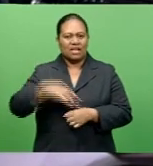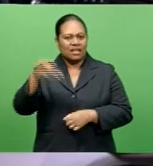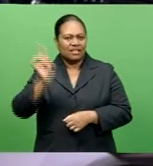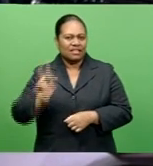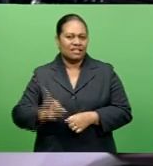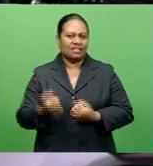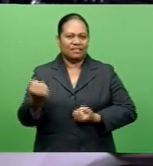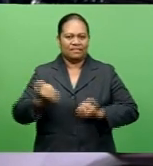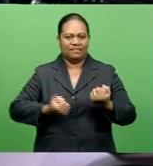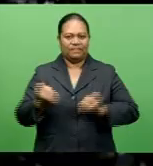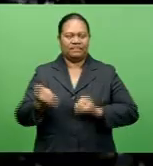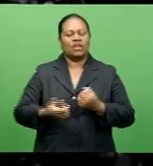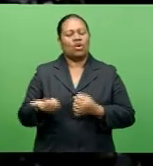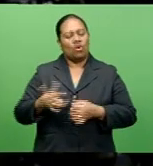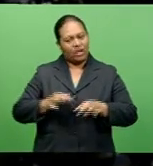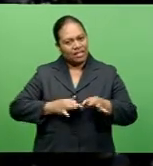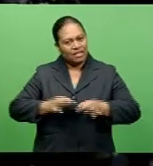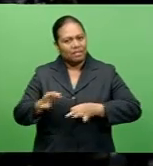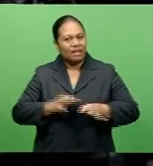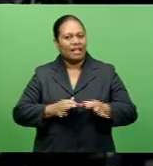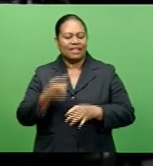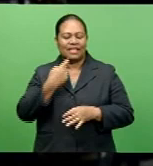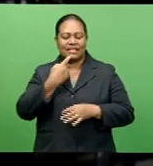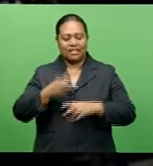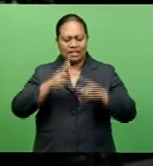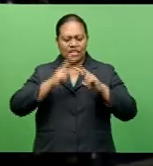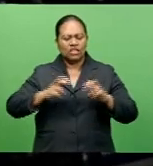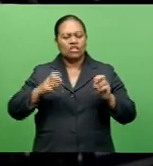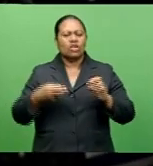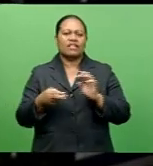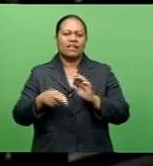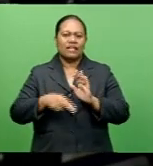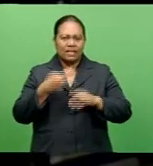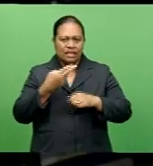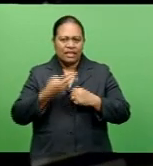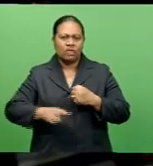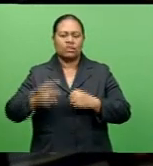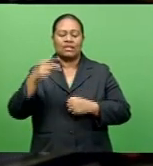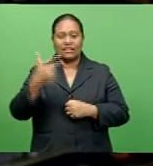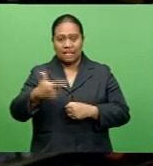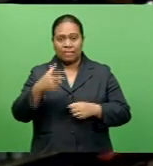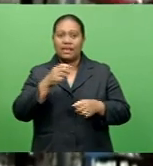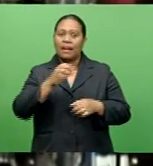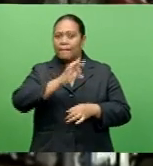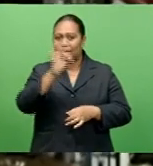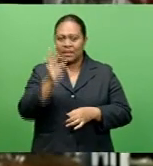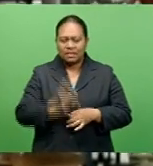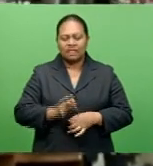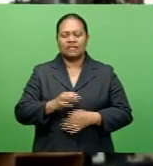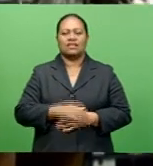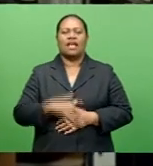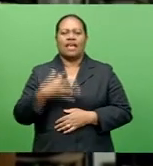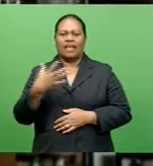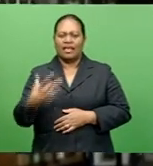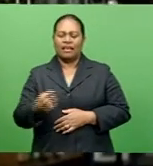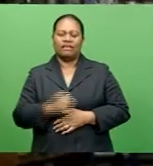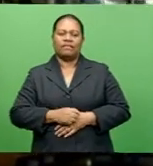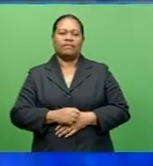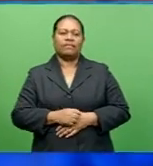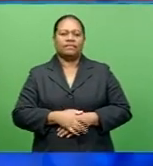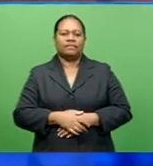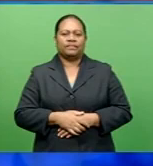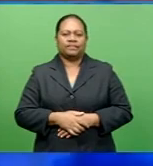earlier plans. GM shares surged on the news as much as 7%, but gave back some of those gains by day's